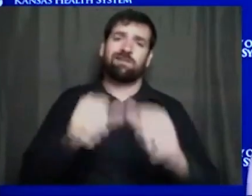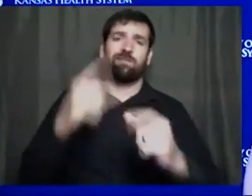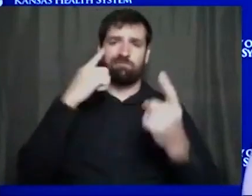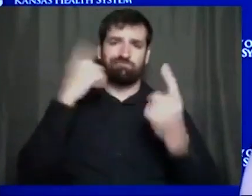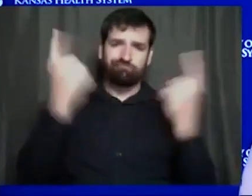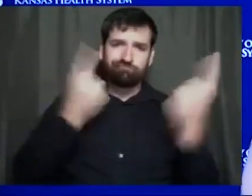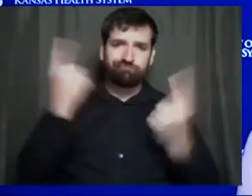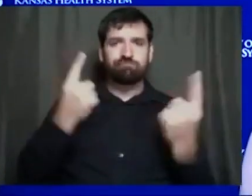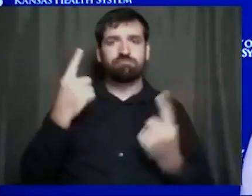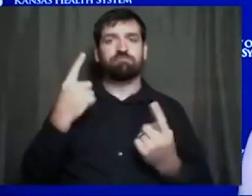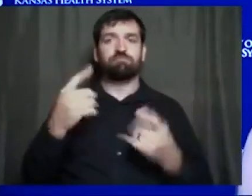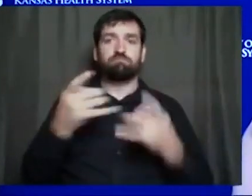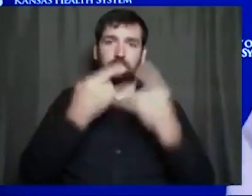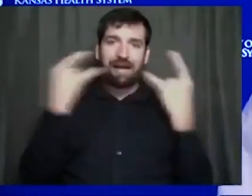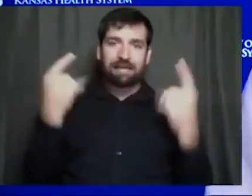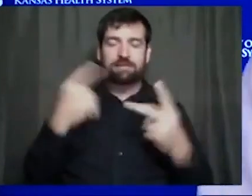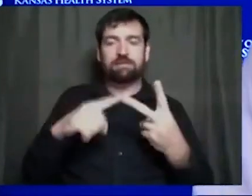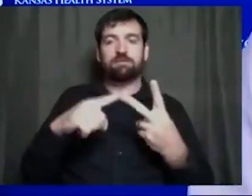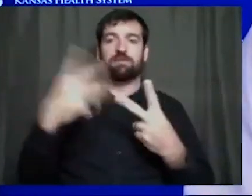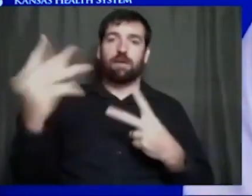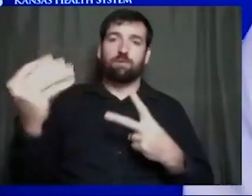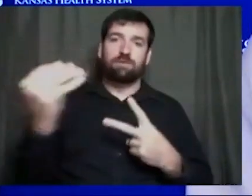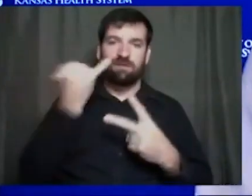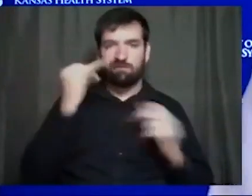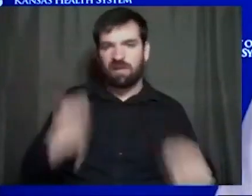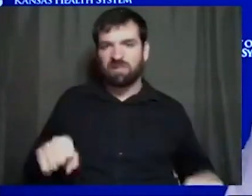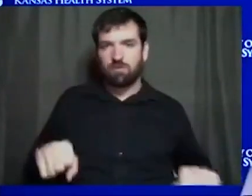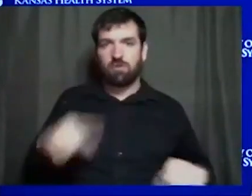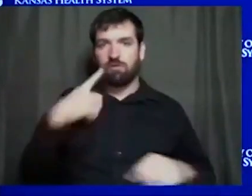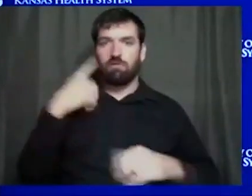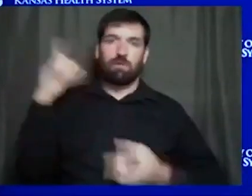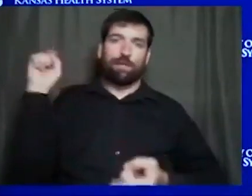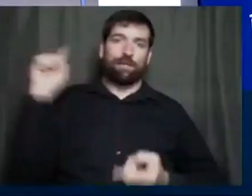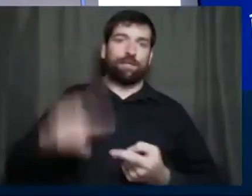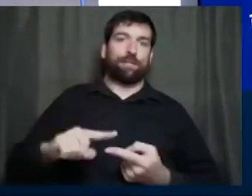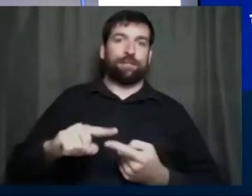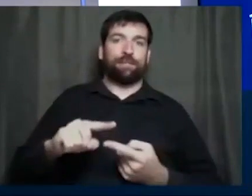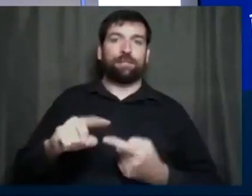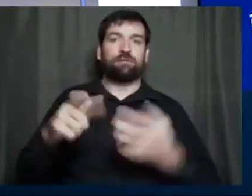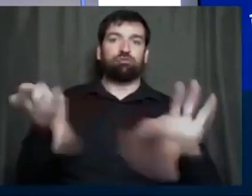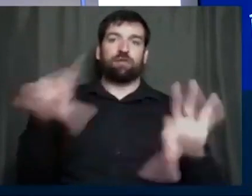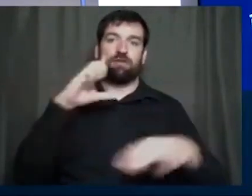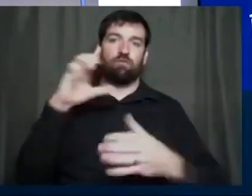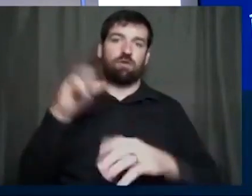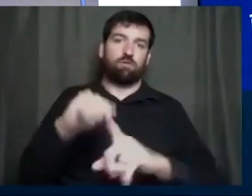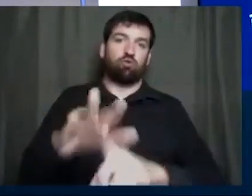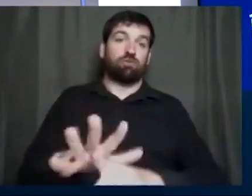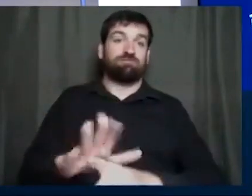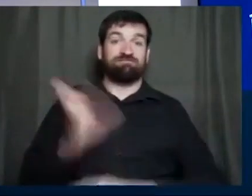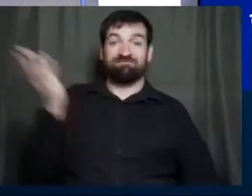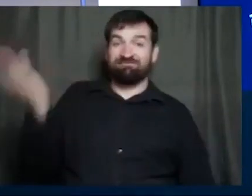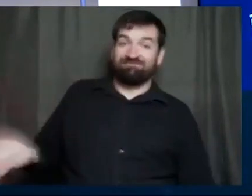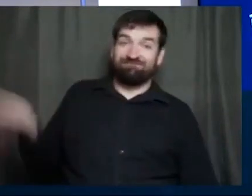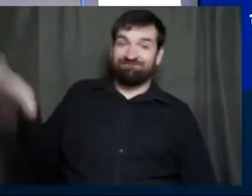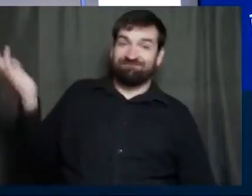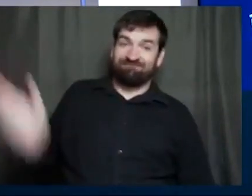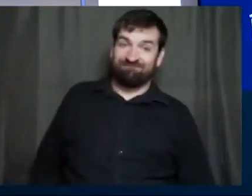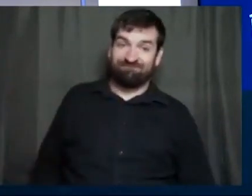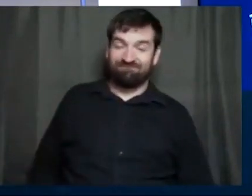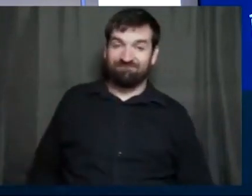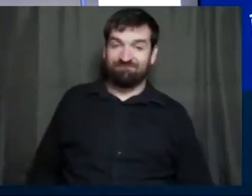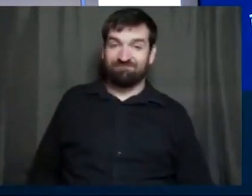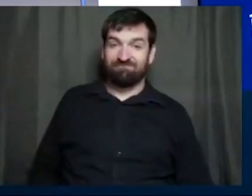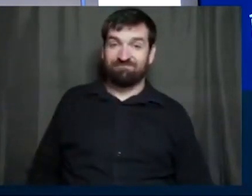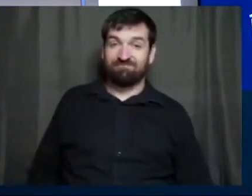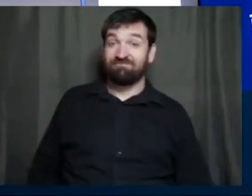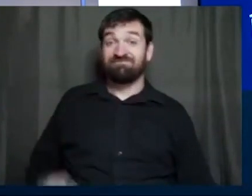wearing masks, being outdoors if possible, to help reduce your chance of exposure. And there it is. You just delivered the good breaking news today. Now